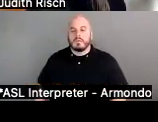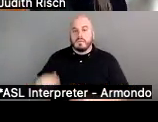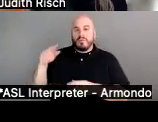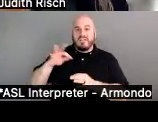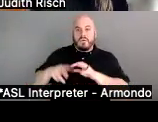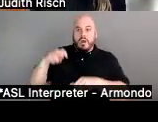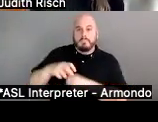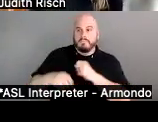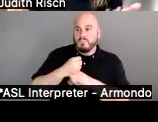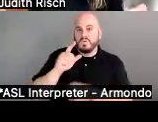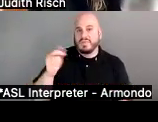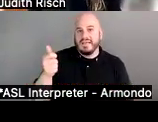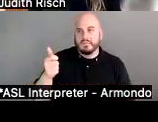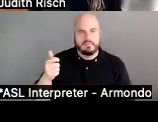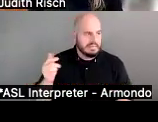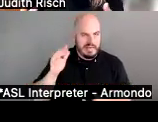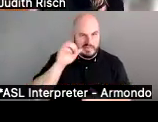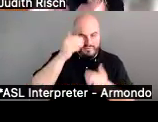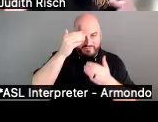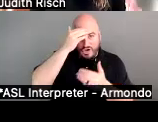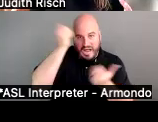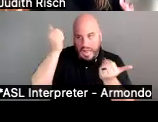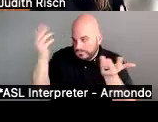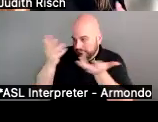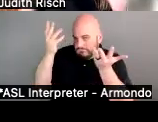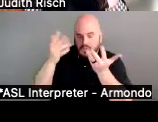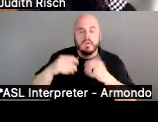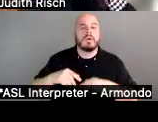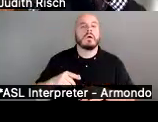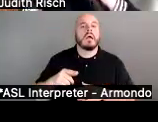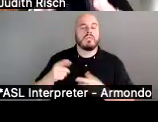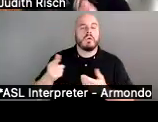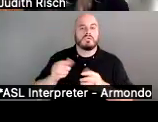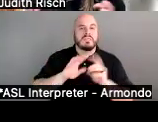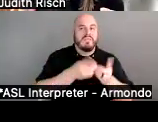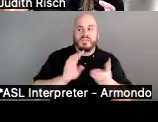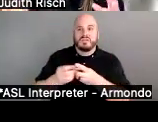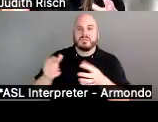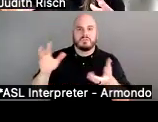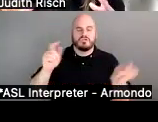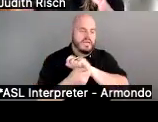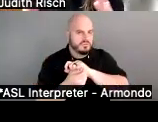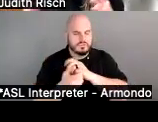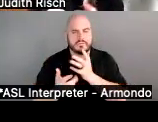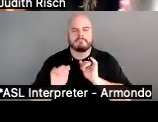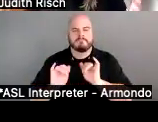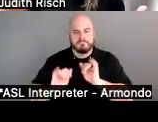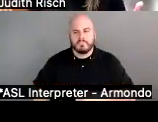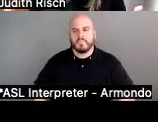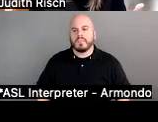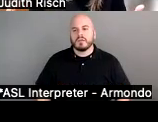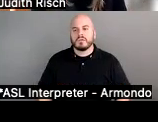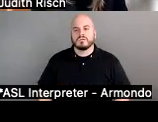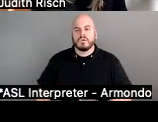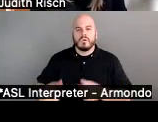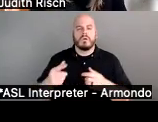of forgot that. Or what else to say? And that those divisions were changed. But you have to go back. So our regulations all mirrored each